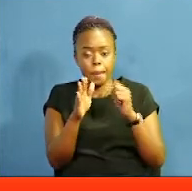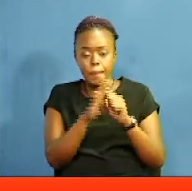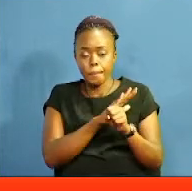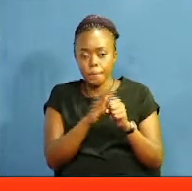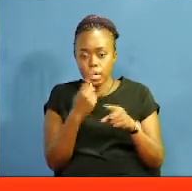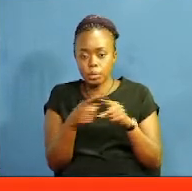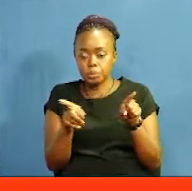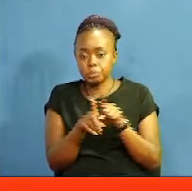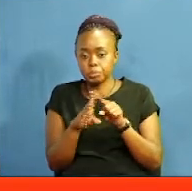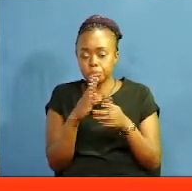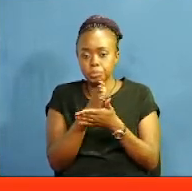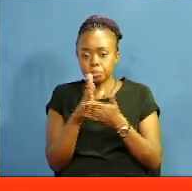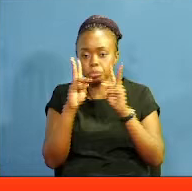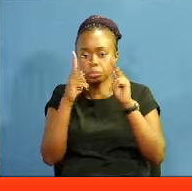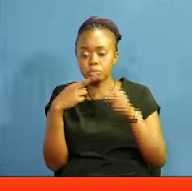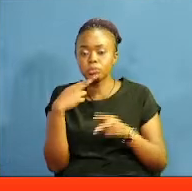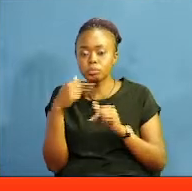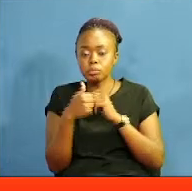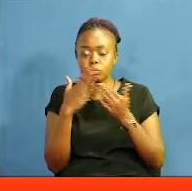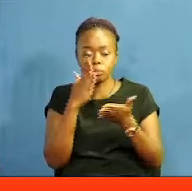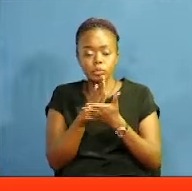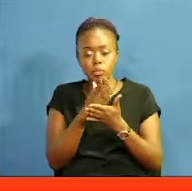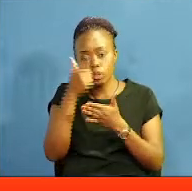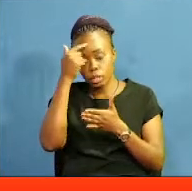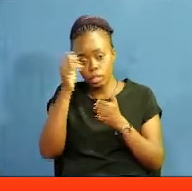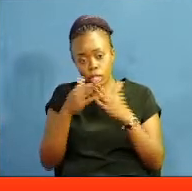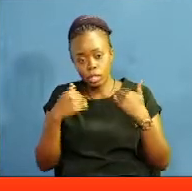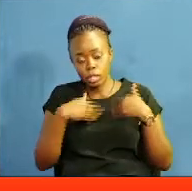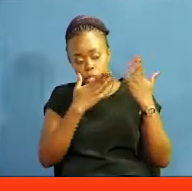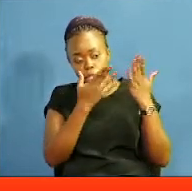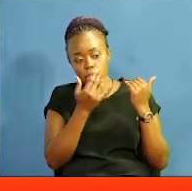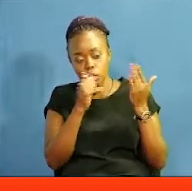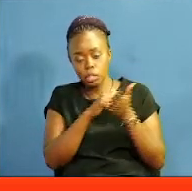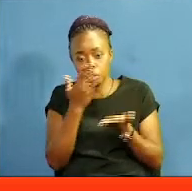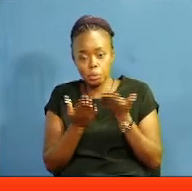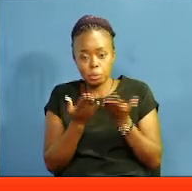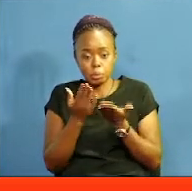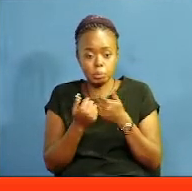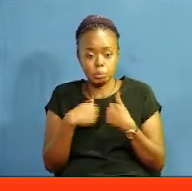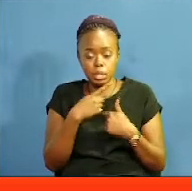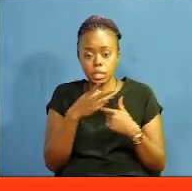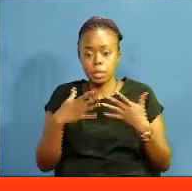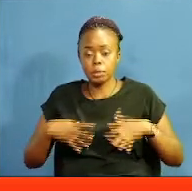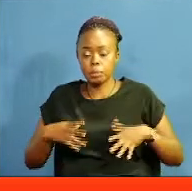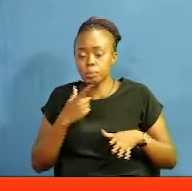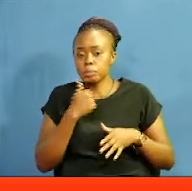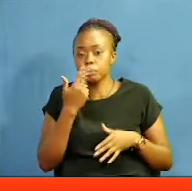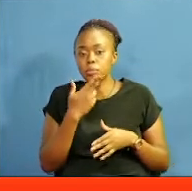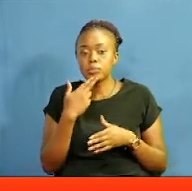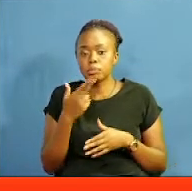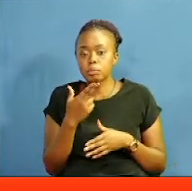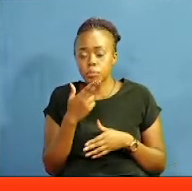But some Kenyans are disappointed, of course, because they had some hopes that maybe probably these are the people who are going